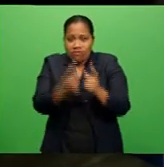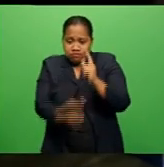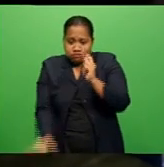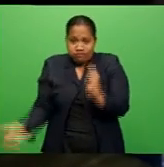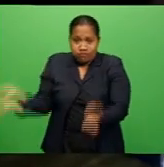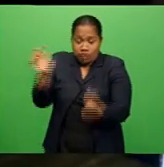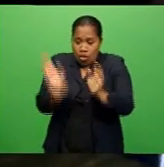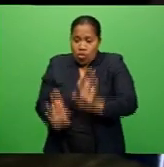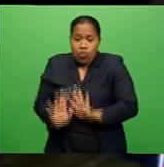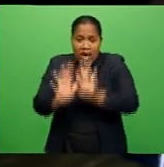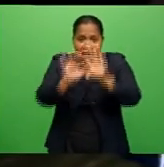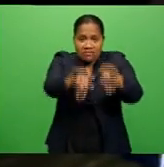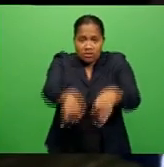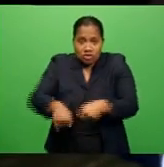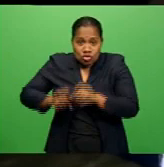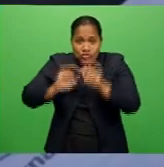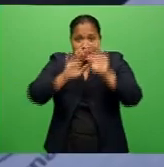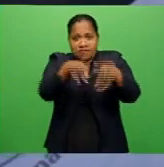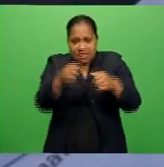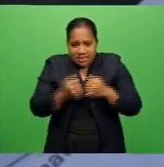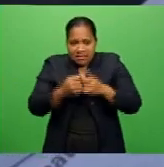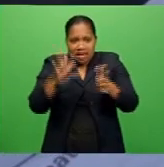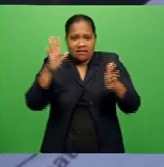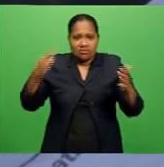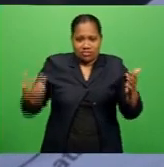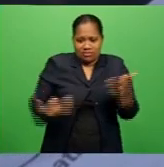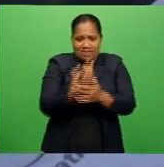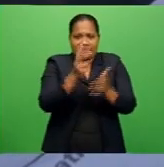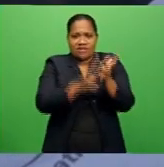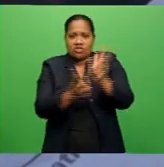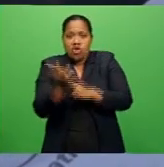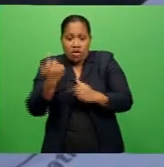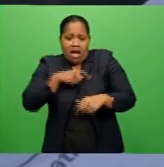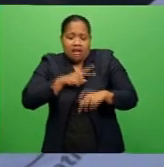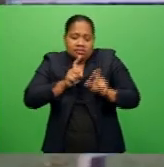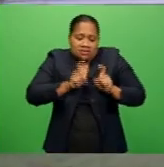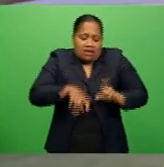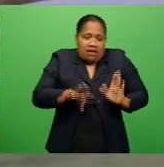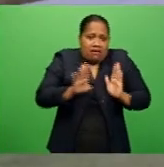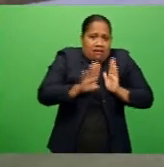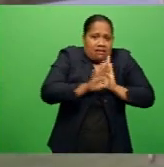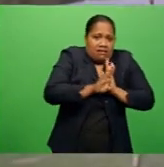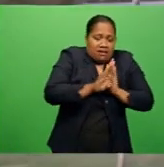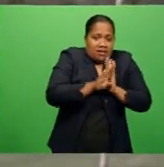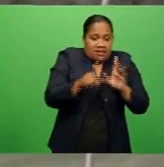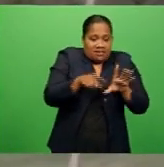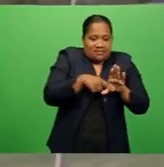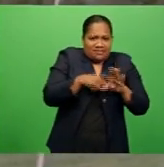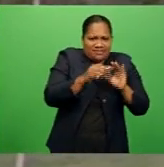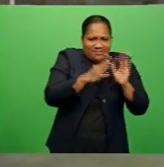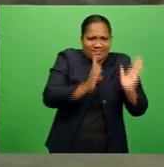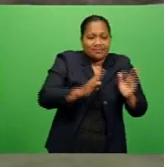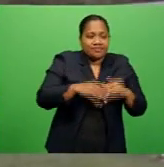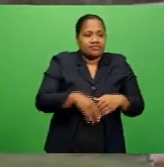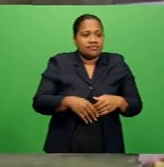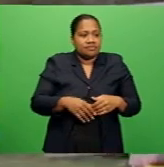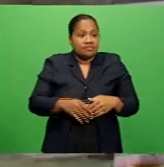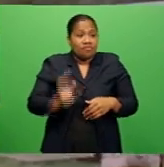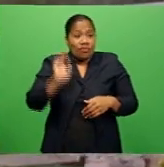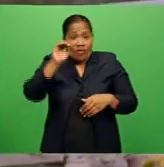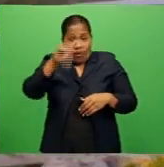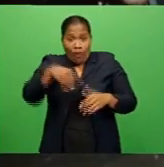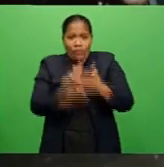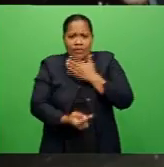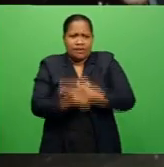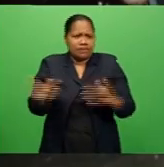village, so we stayed indoors. Isireli Turanga, whose home was destroyed during TC Yasa, says they had to make